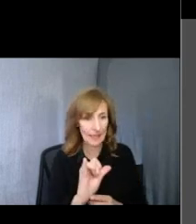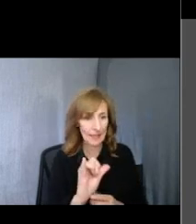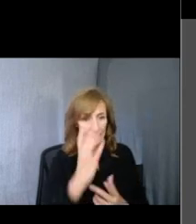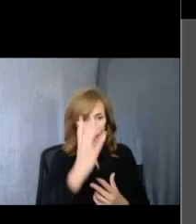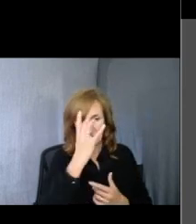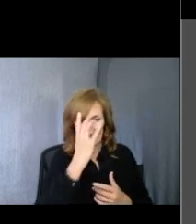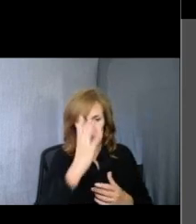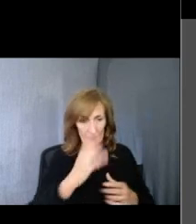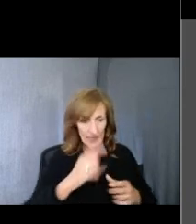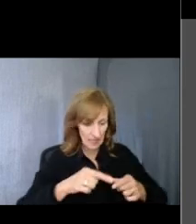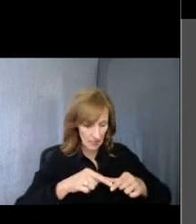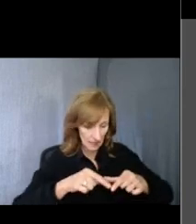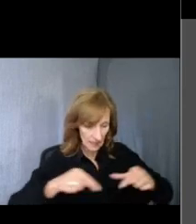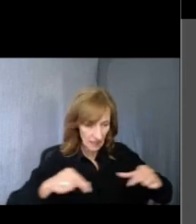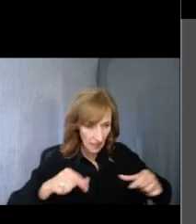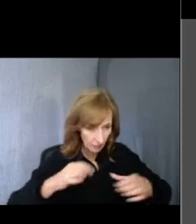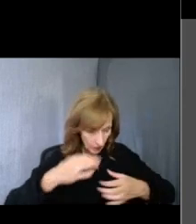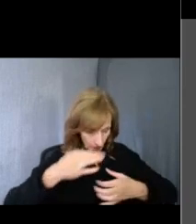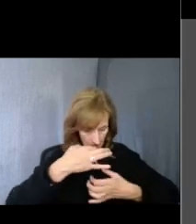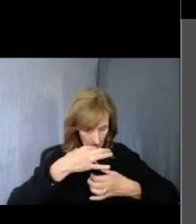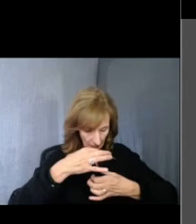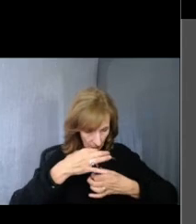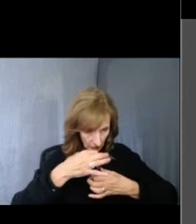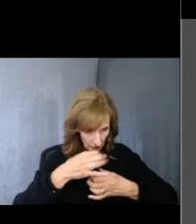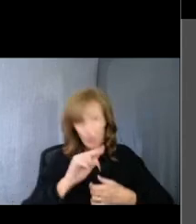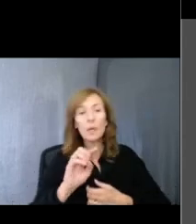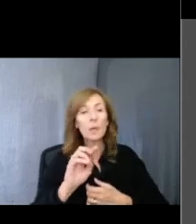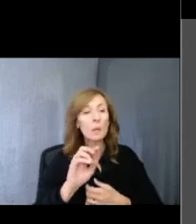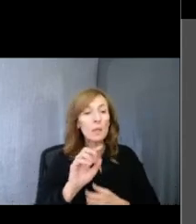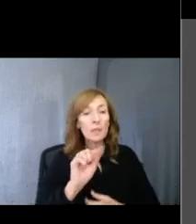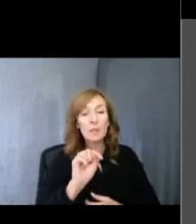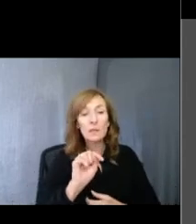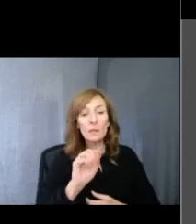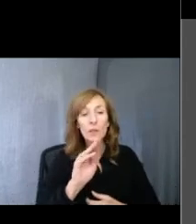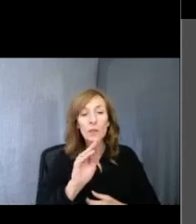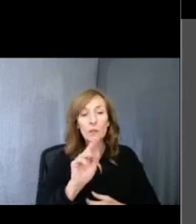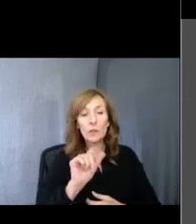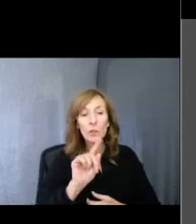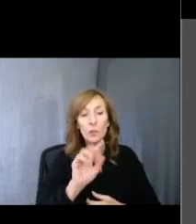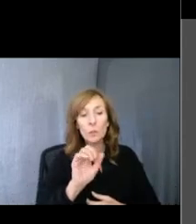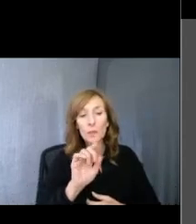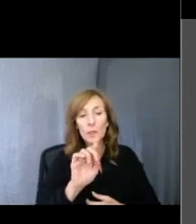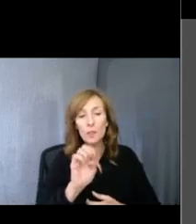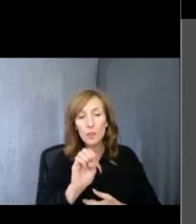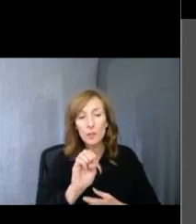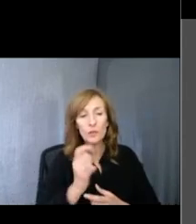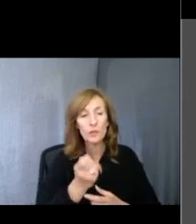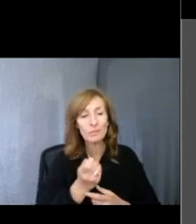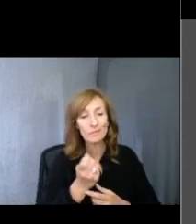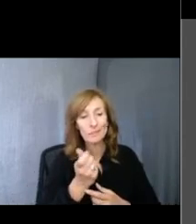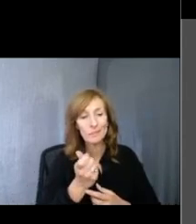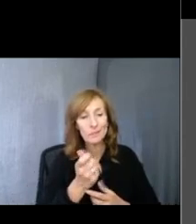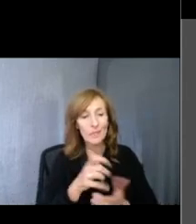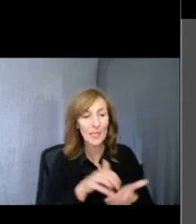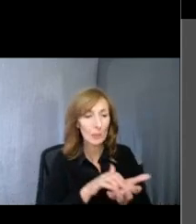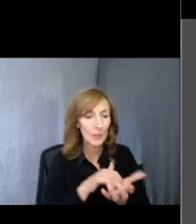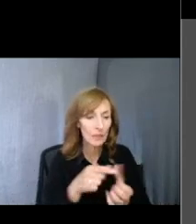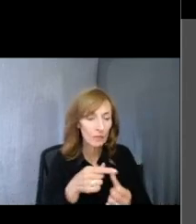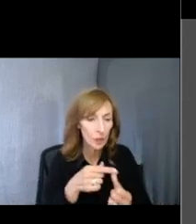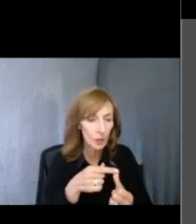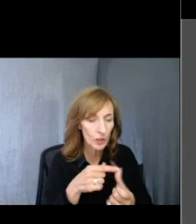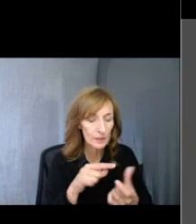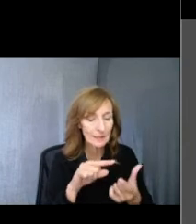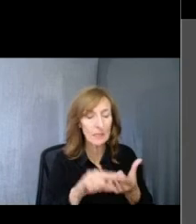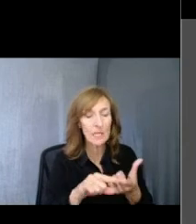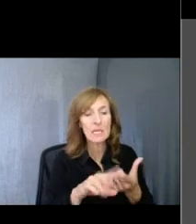go first. And remember, we said tubules go first and the glomerulus will go. This is one of the few times I'll talk about dogs. It's the opposite in